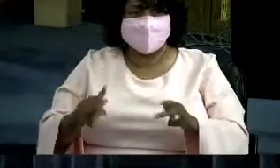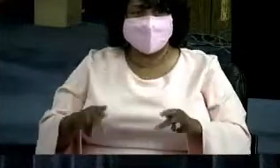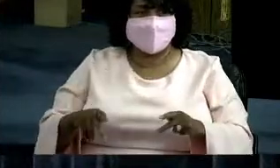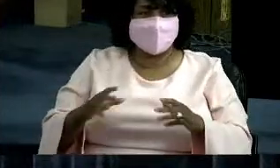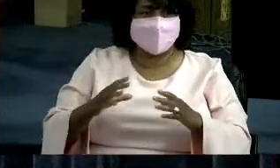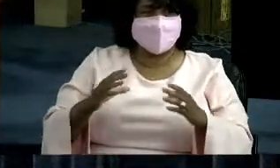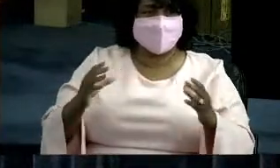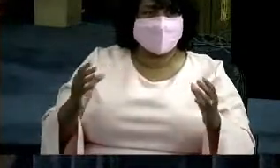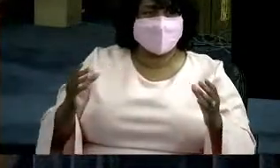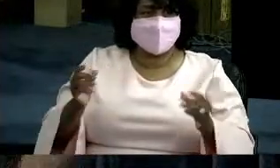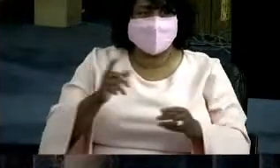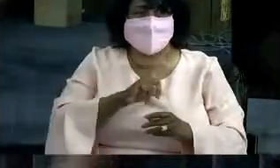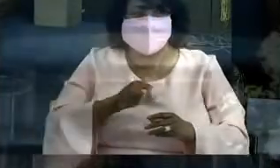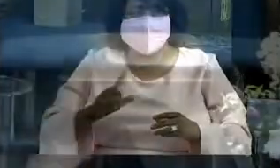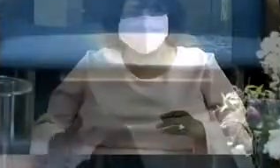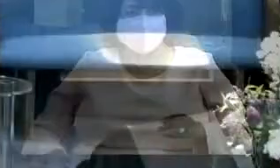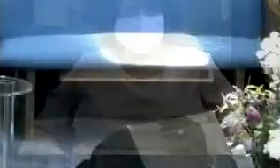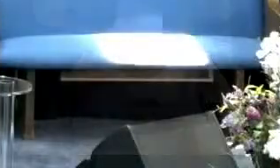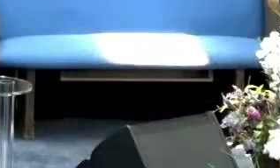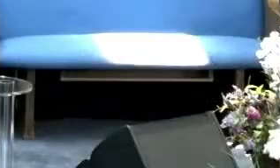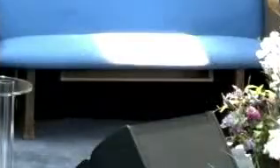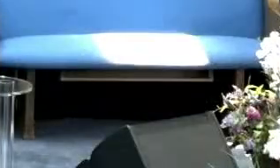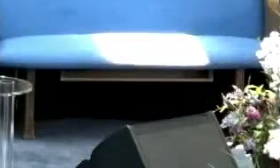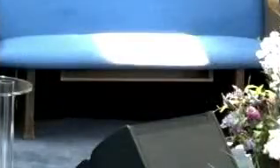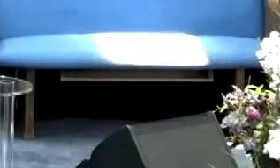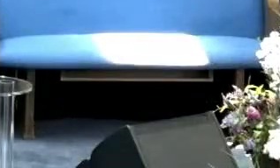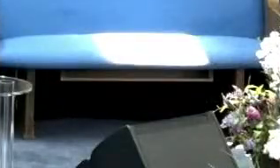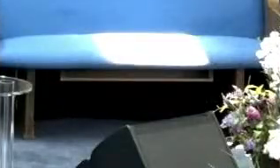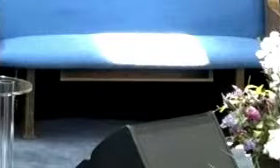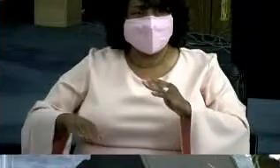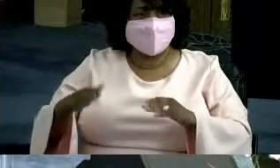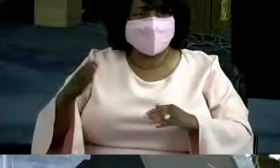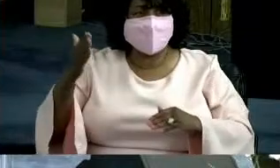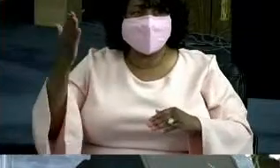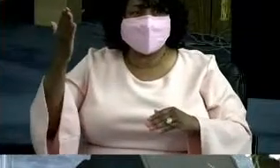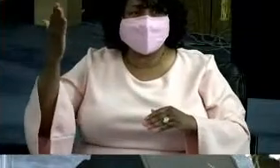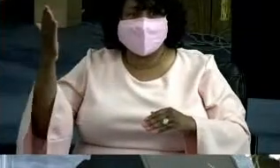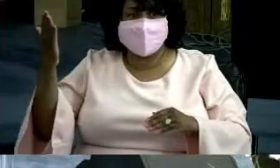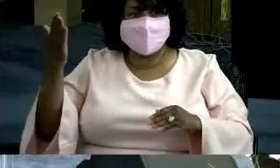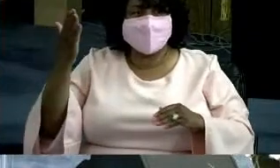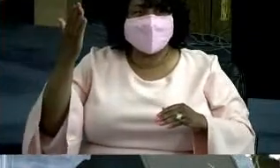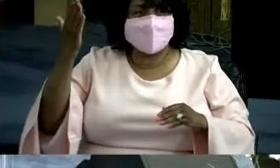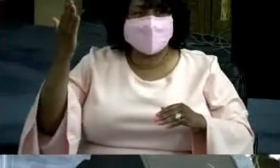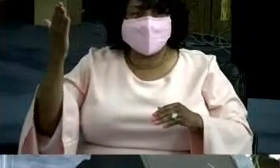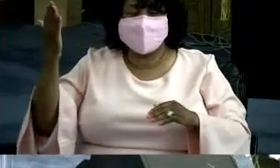Nobody greater, no, nobody greater than you.